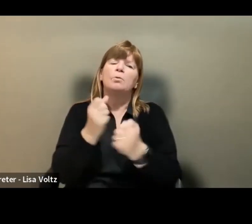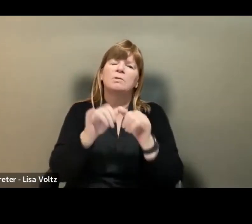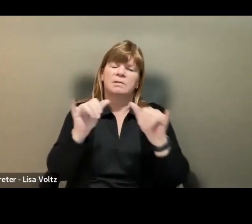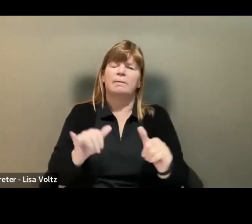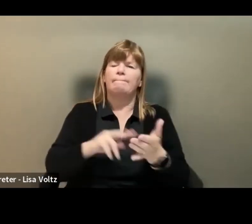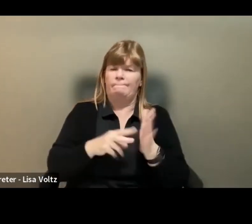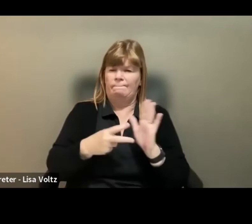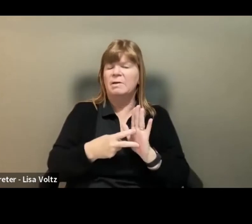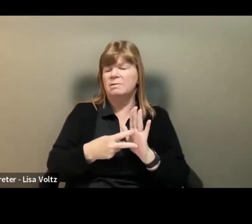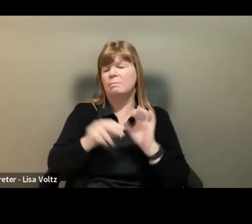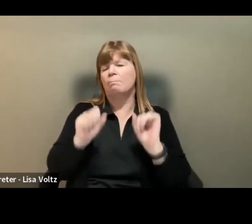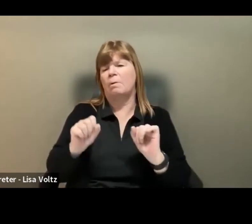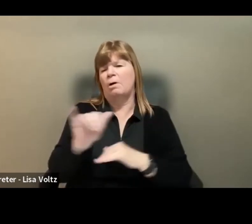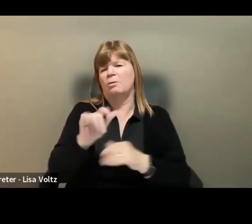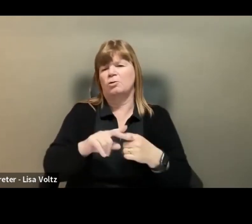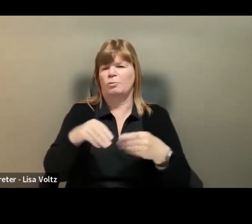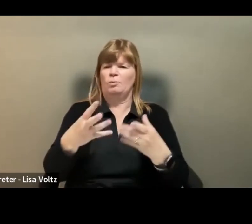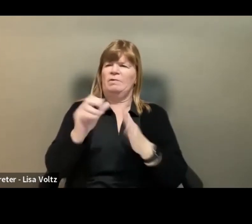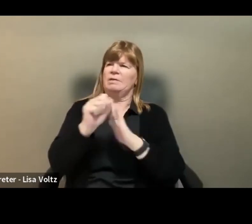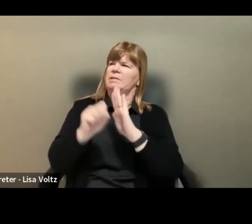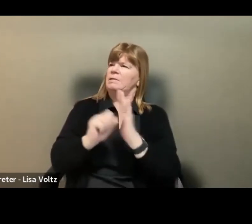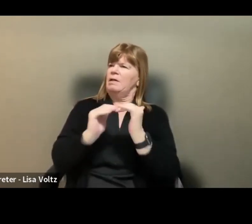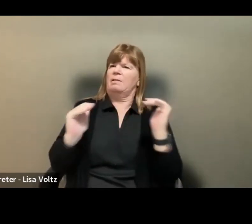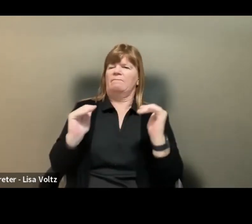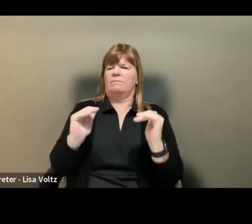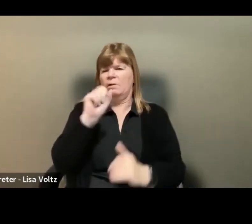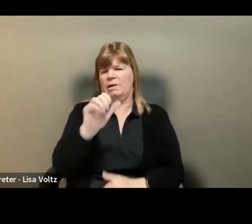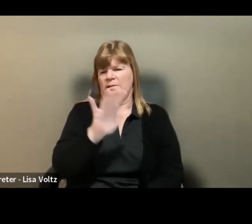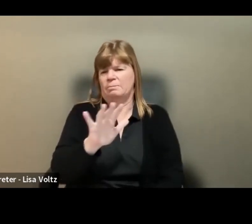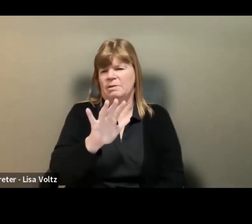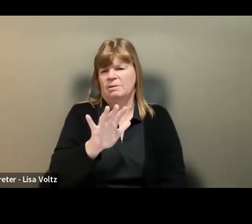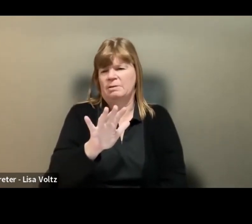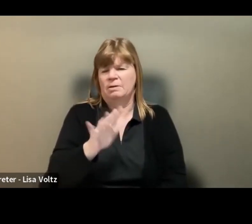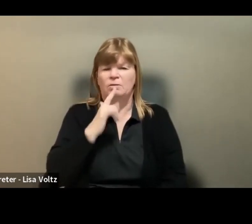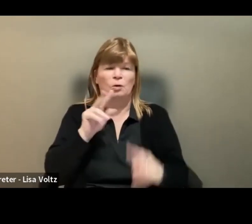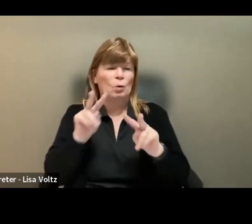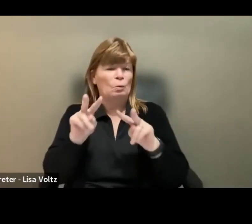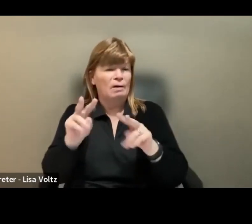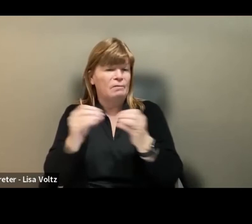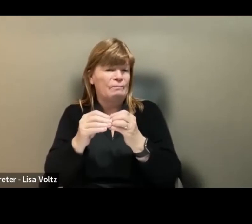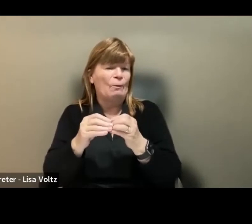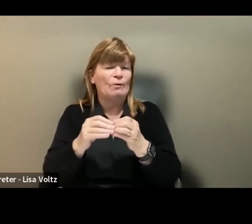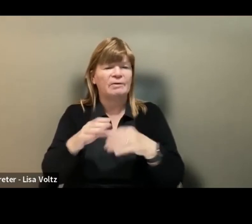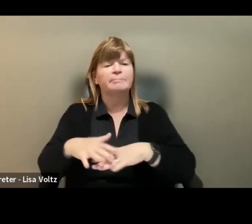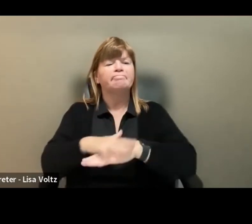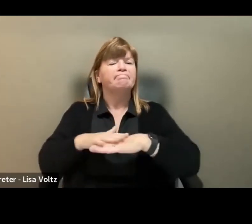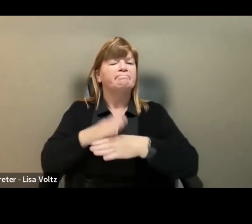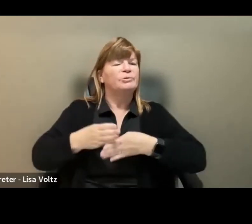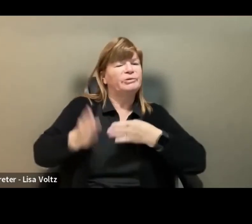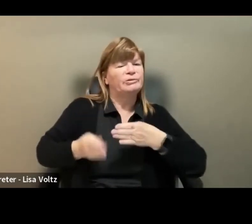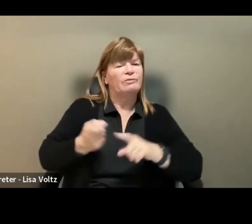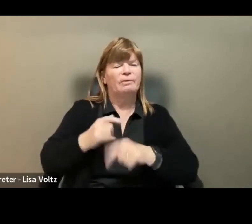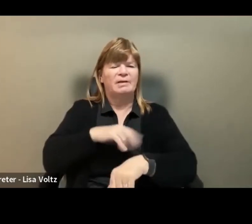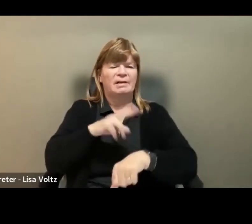possible also to provide state level estimates. So again, I'll say stay tuned for more on the preliminary results of the